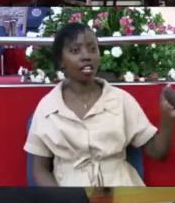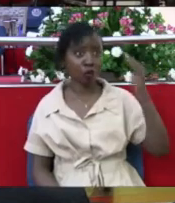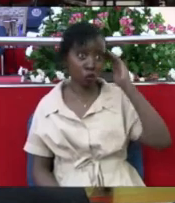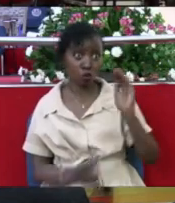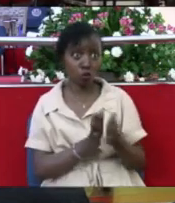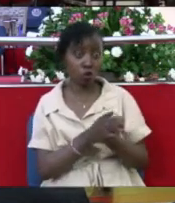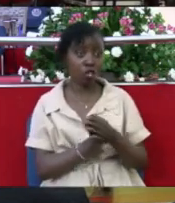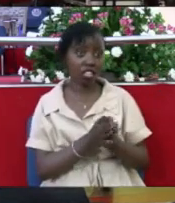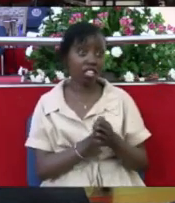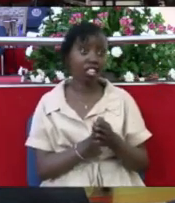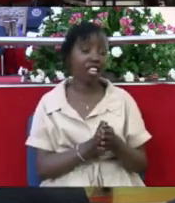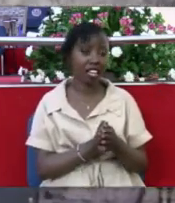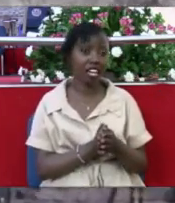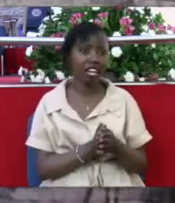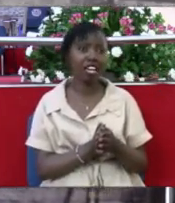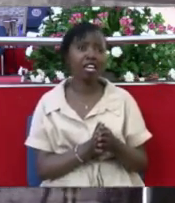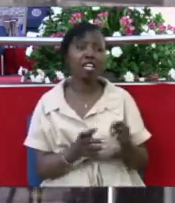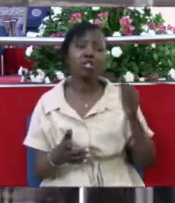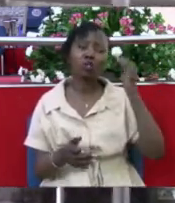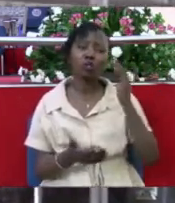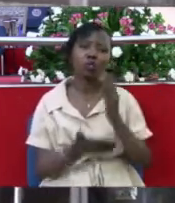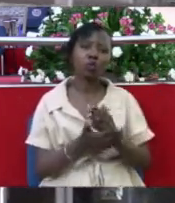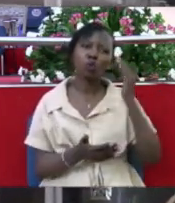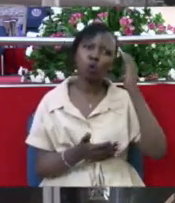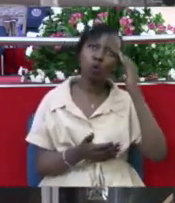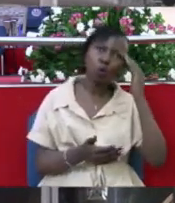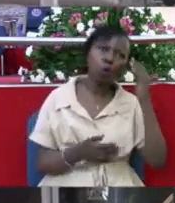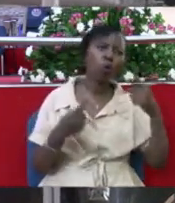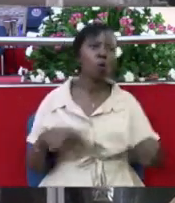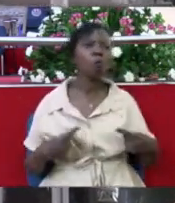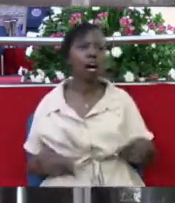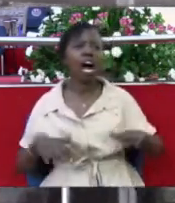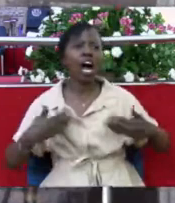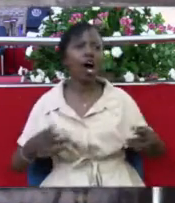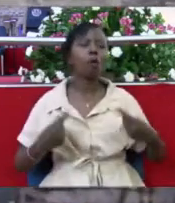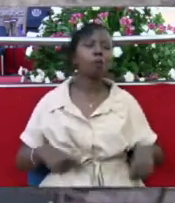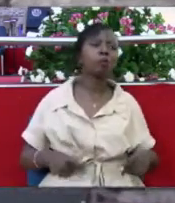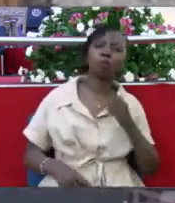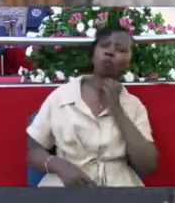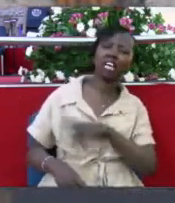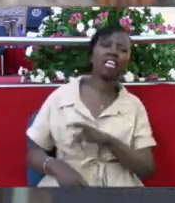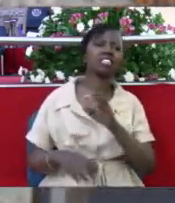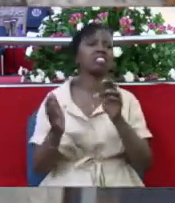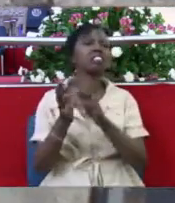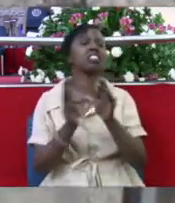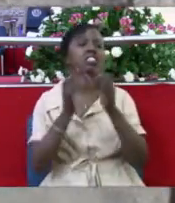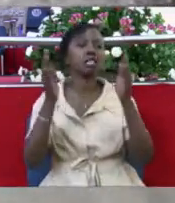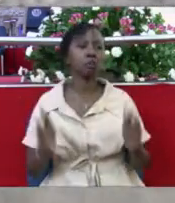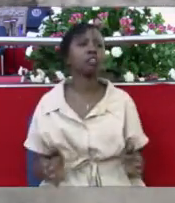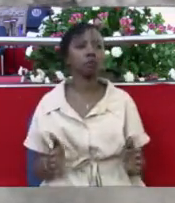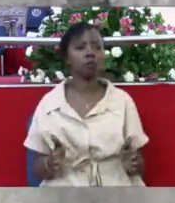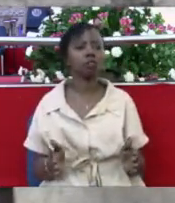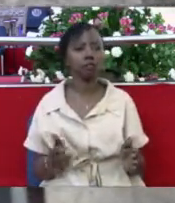ofisi walikwambia ona, oneni sasa ona. If you went through evangelism, we had evangelism a couple of weeks ago. Kulikuwa na